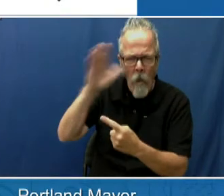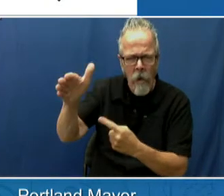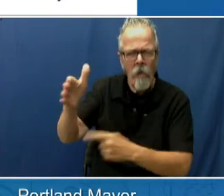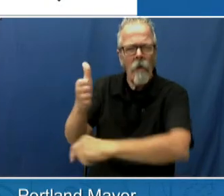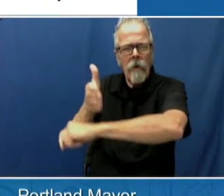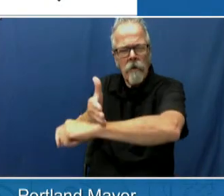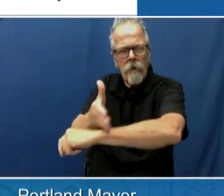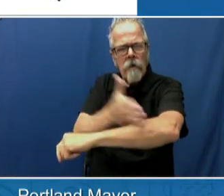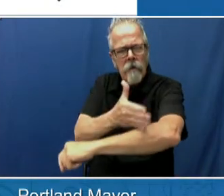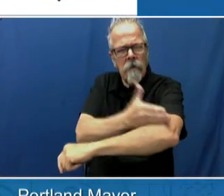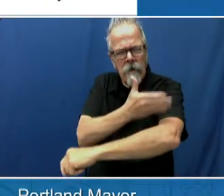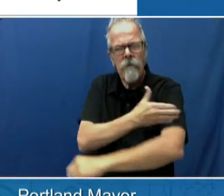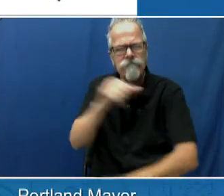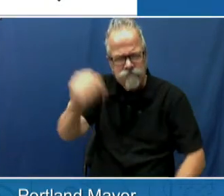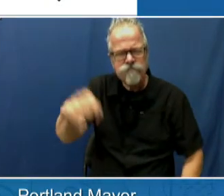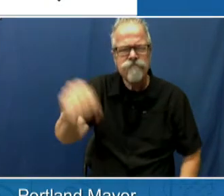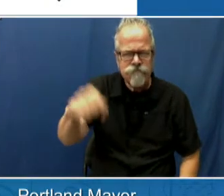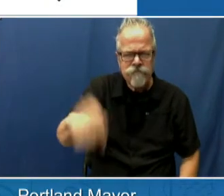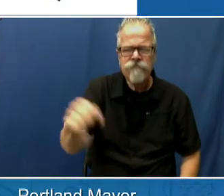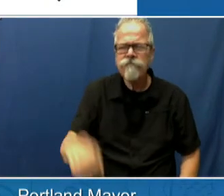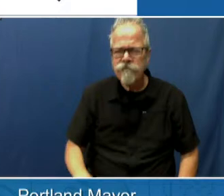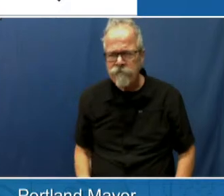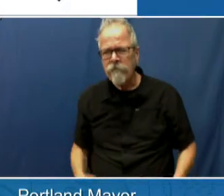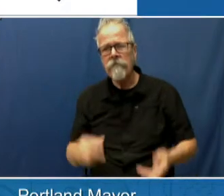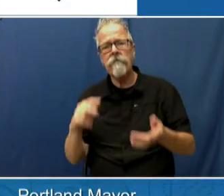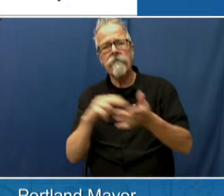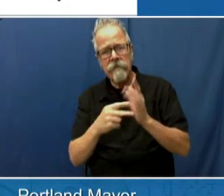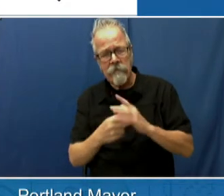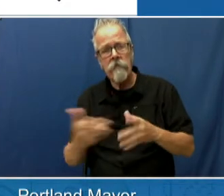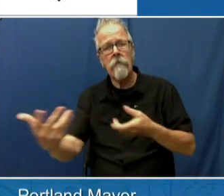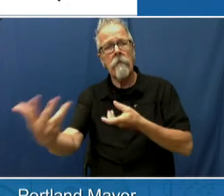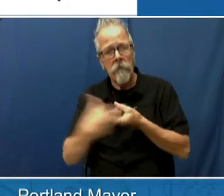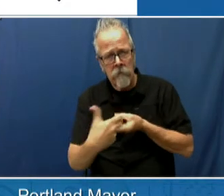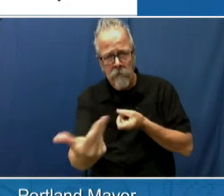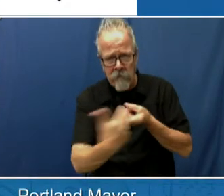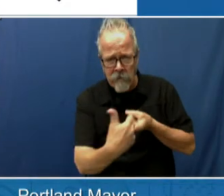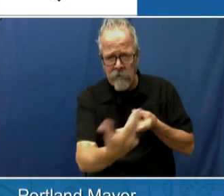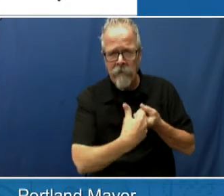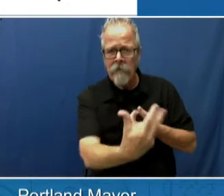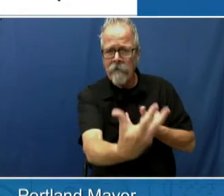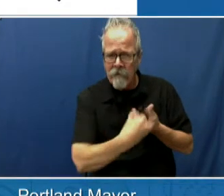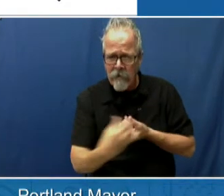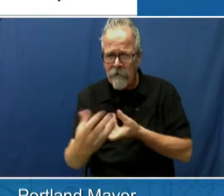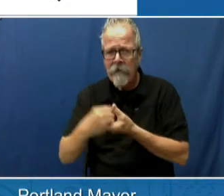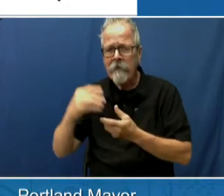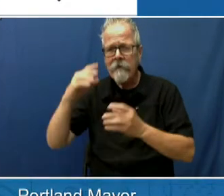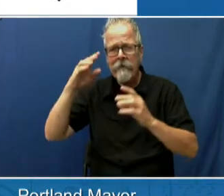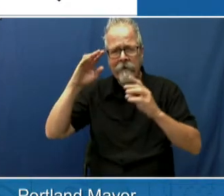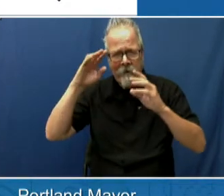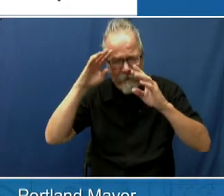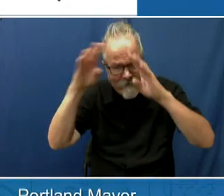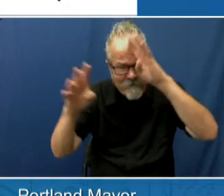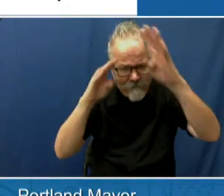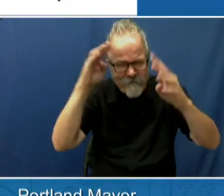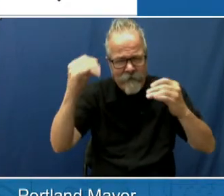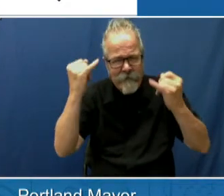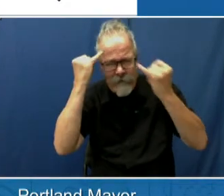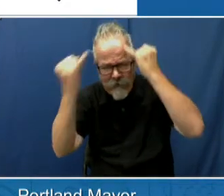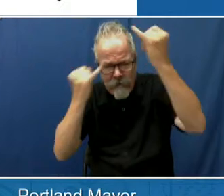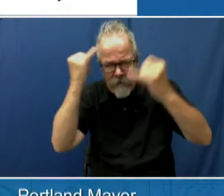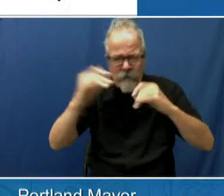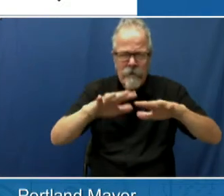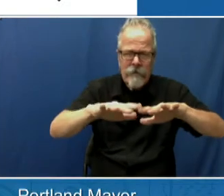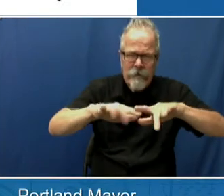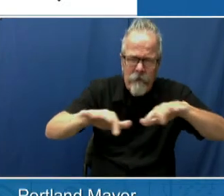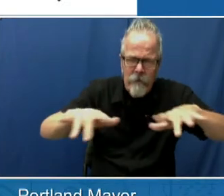that embraces innovation, creativity, diversity, and empathy. We must support a